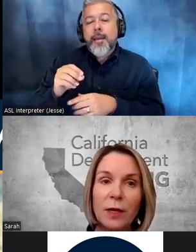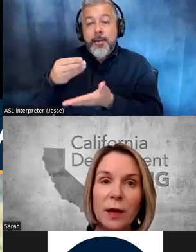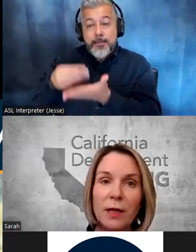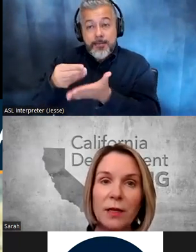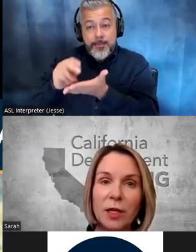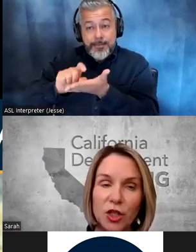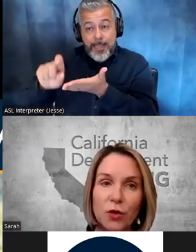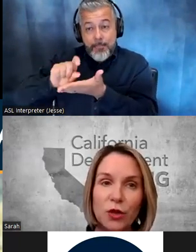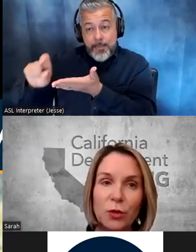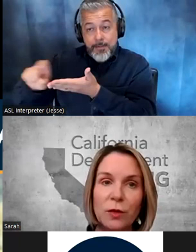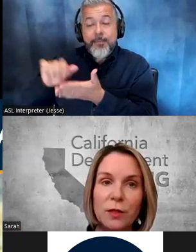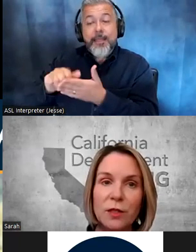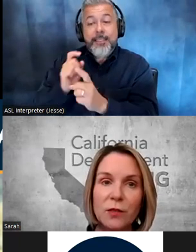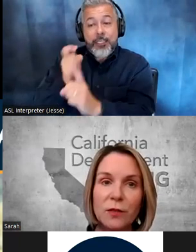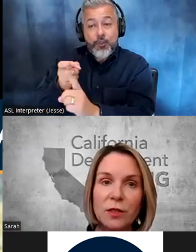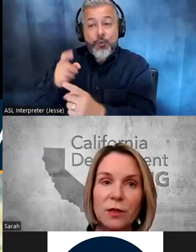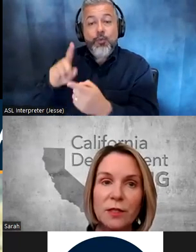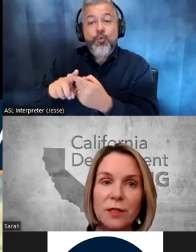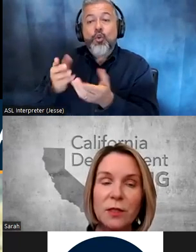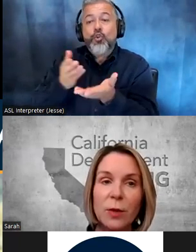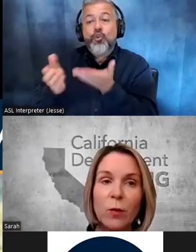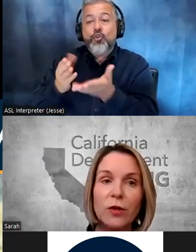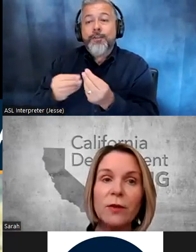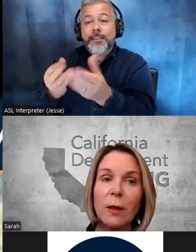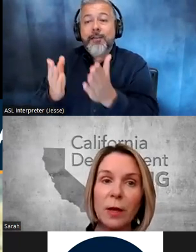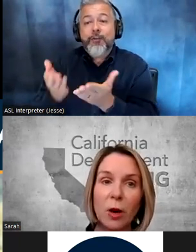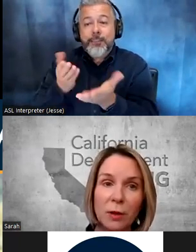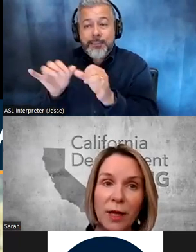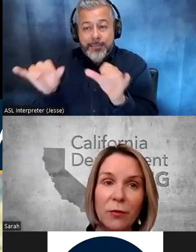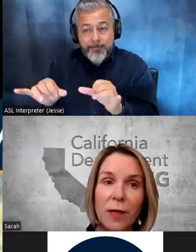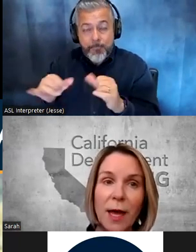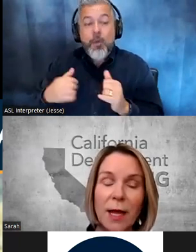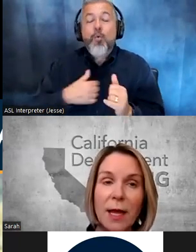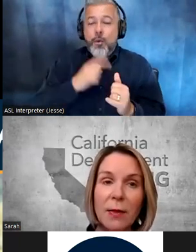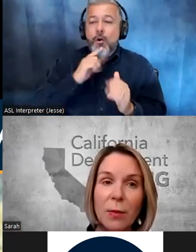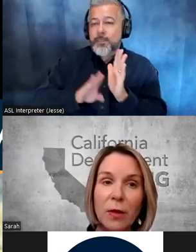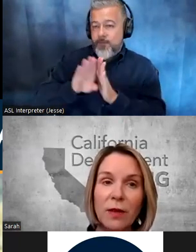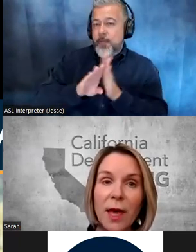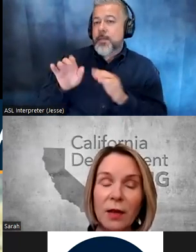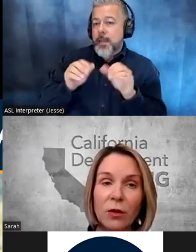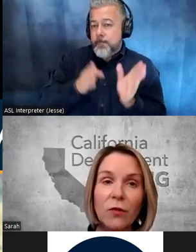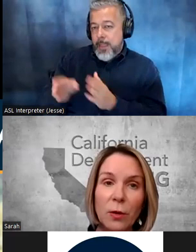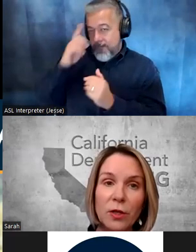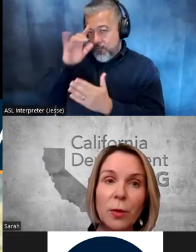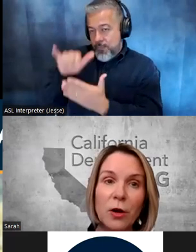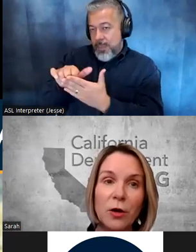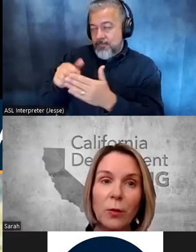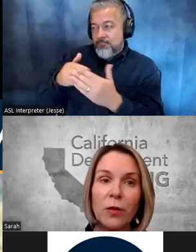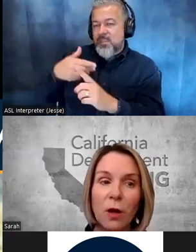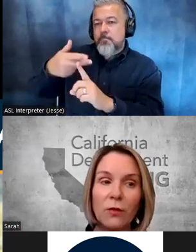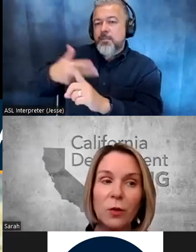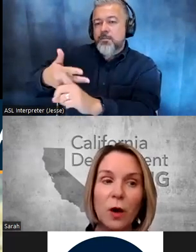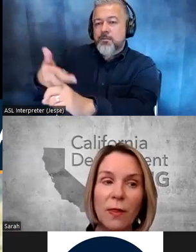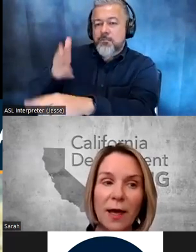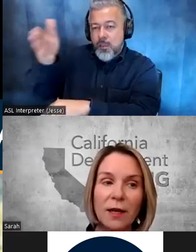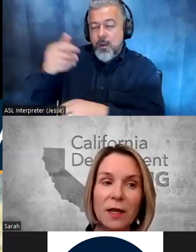will be issued to the service delivery system. And we're developing our plan for that in the months ahead and look forward to partnering with